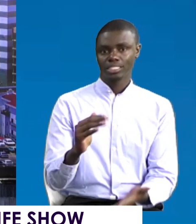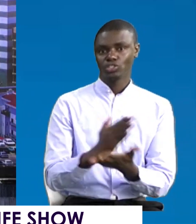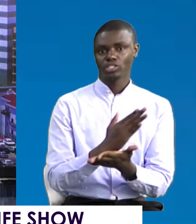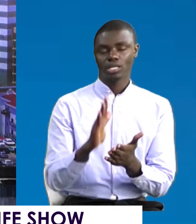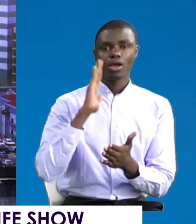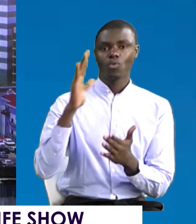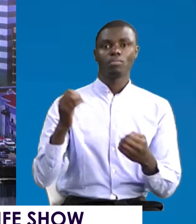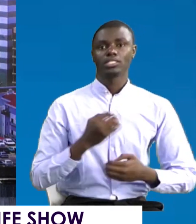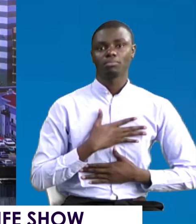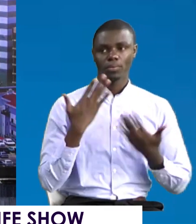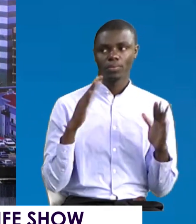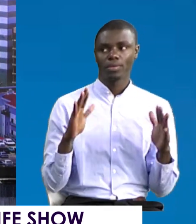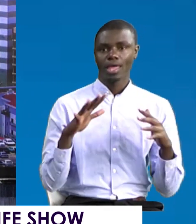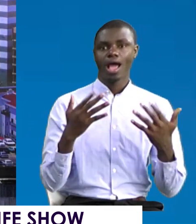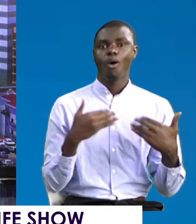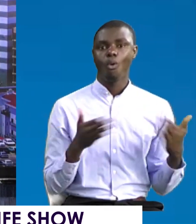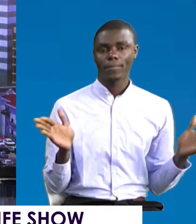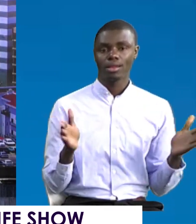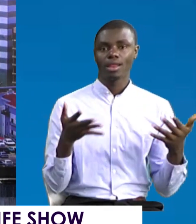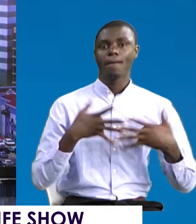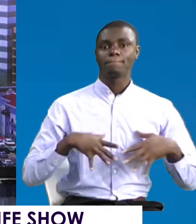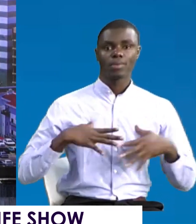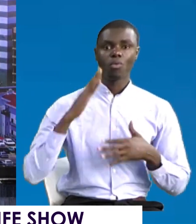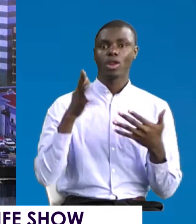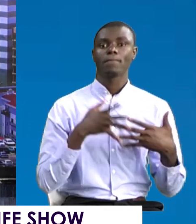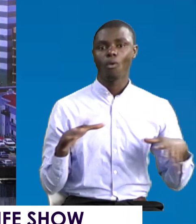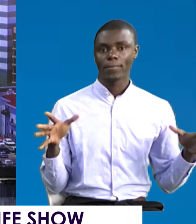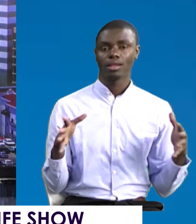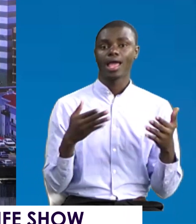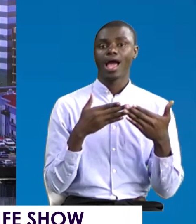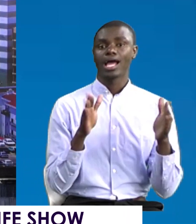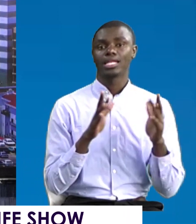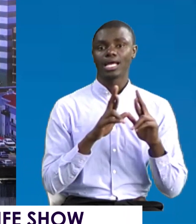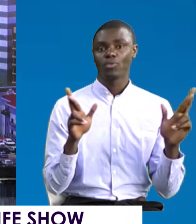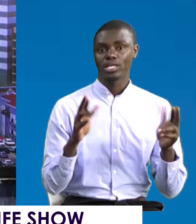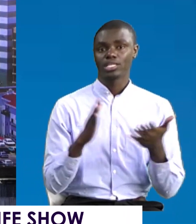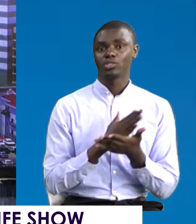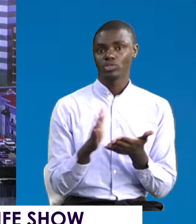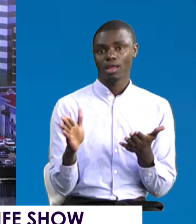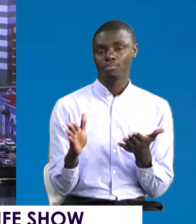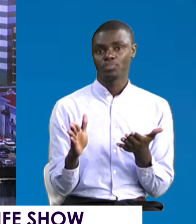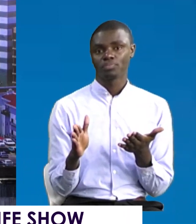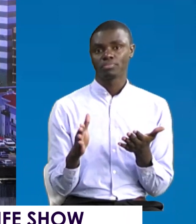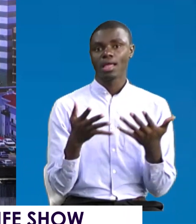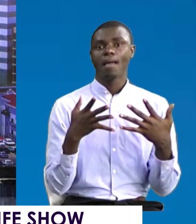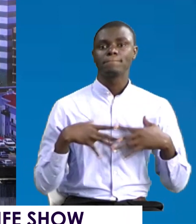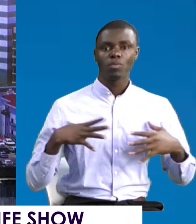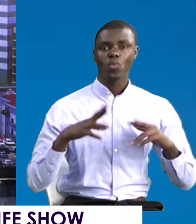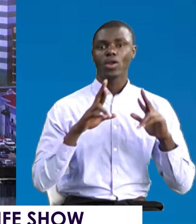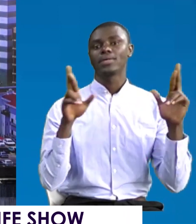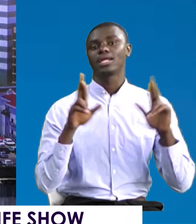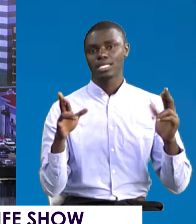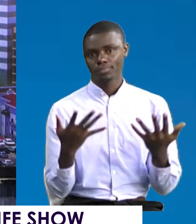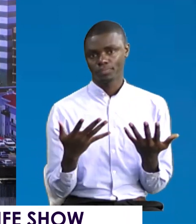You will be surprised at how open people will be open and ready to share. How people will be ready